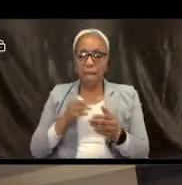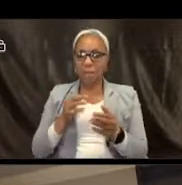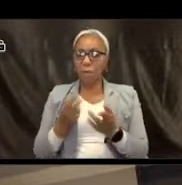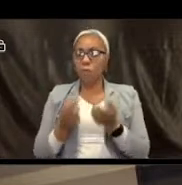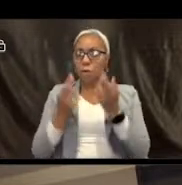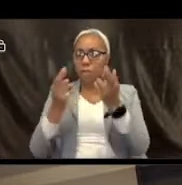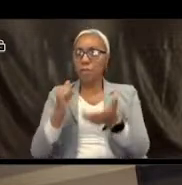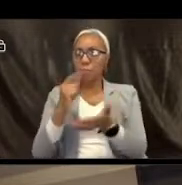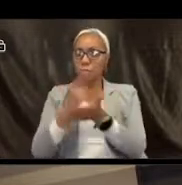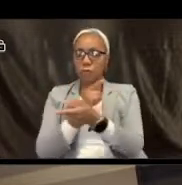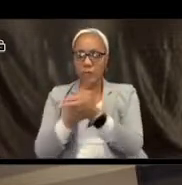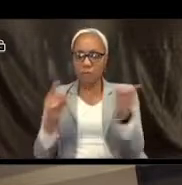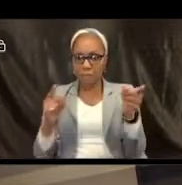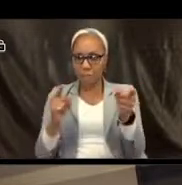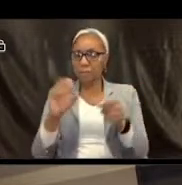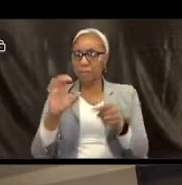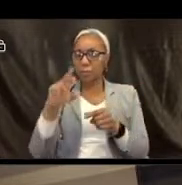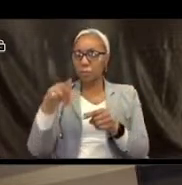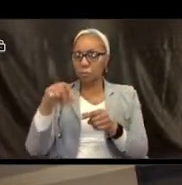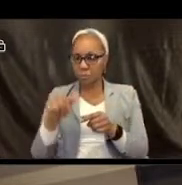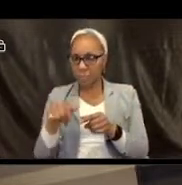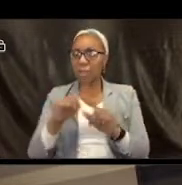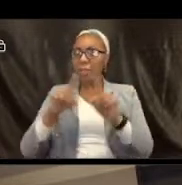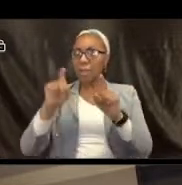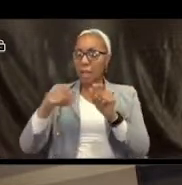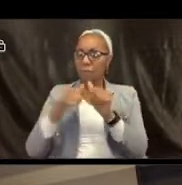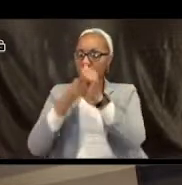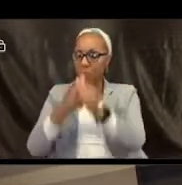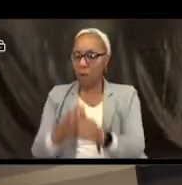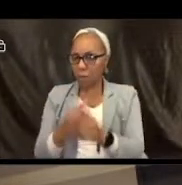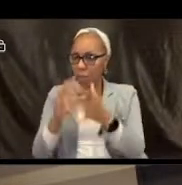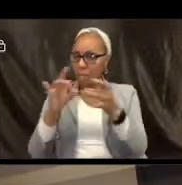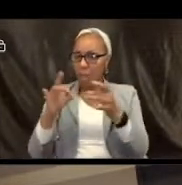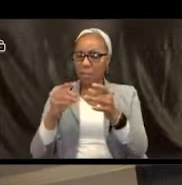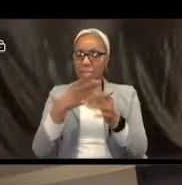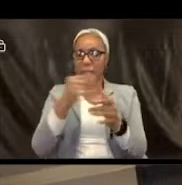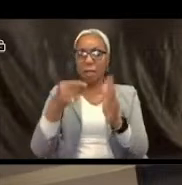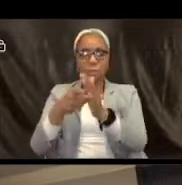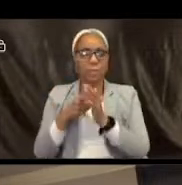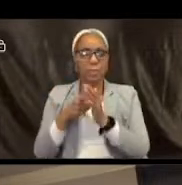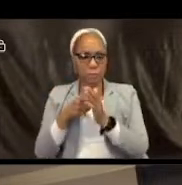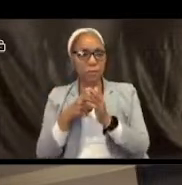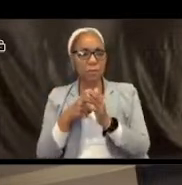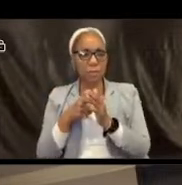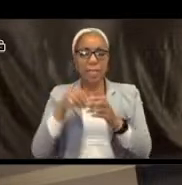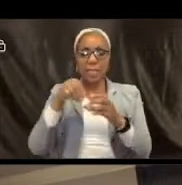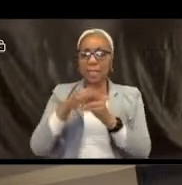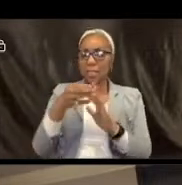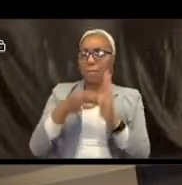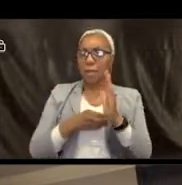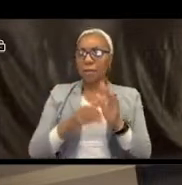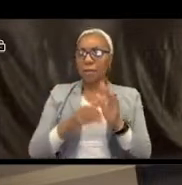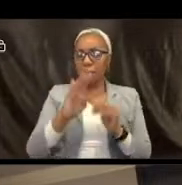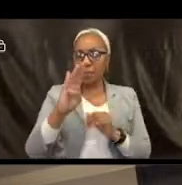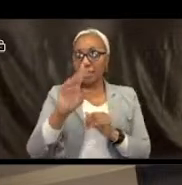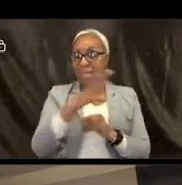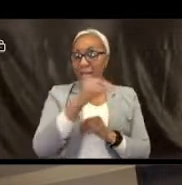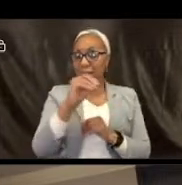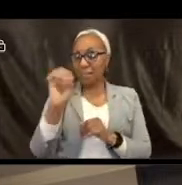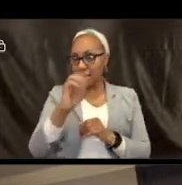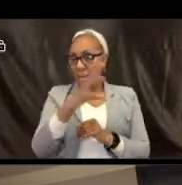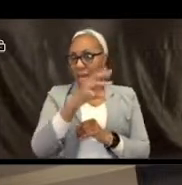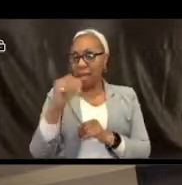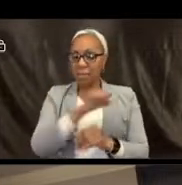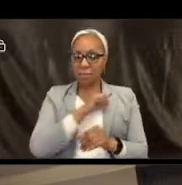approval of the requested conditional use permit, subject to compliance with the comments and conditions outlined in paragraph D and E and the staff analysis